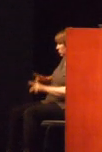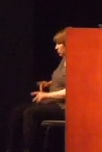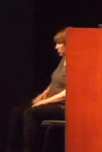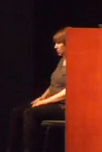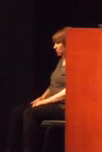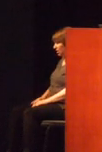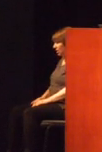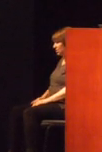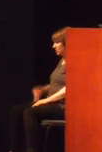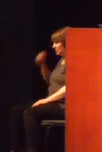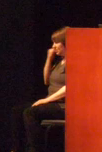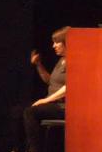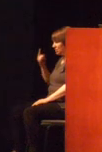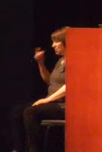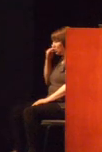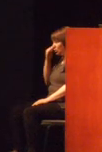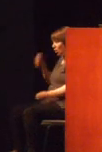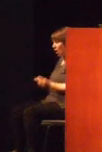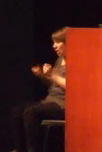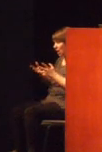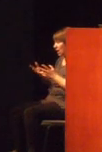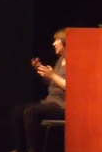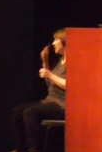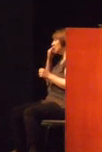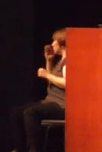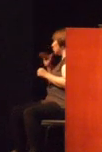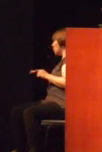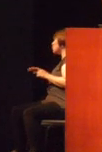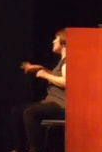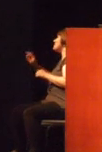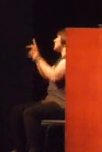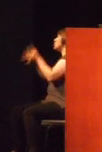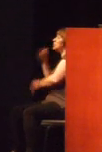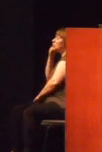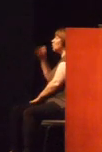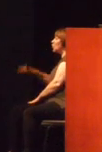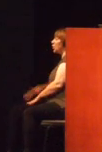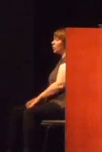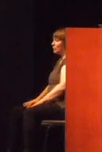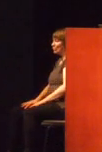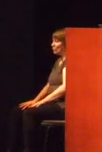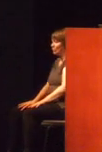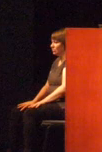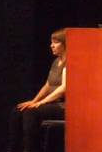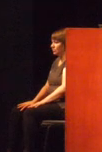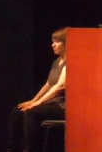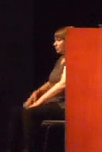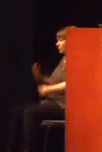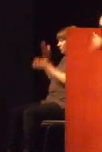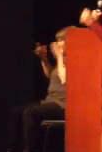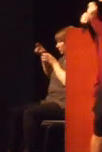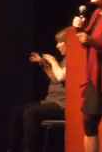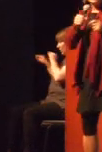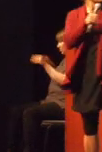somebody you know better and somebody you don't know as well, choose the person you don't know as well, okay? You might have to go to somebody behind you or in front of you. There might have to be some